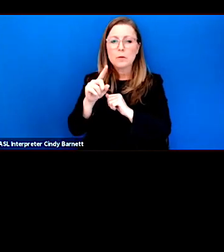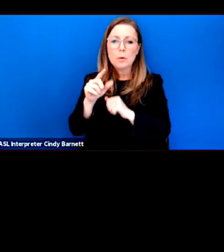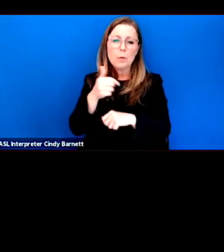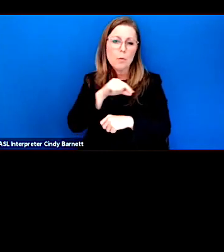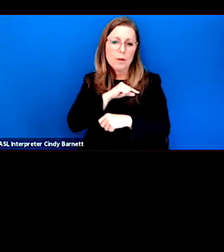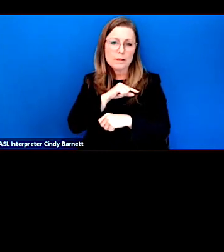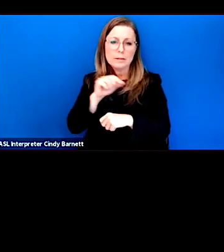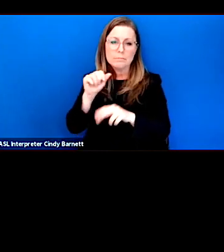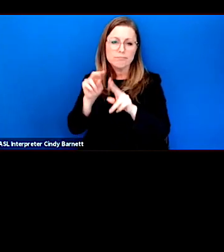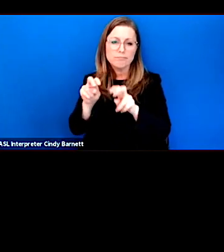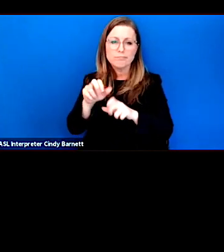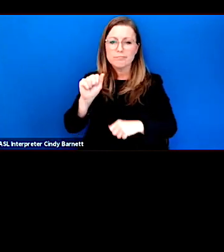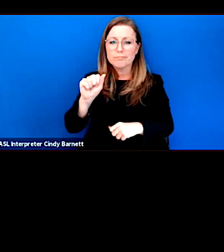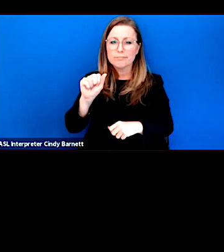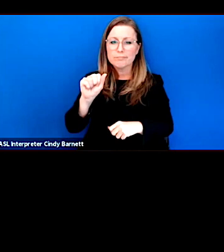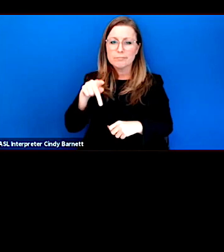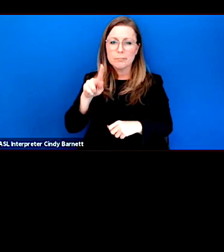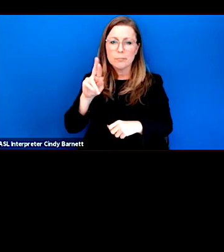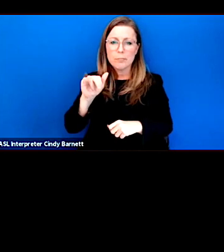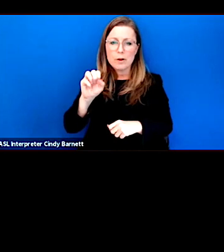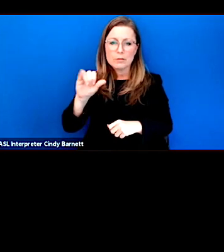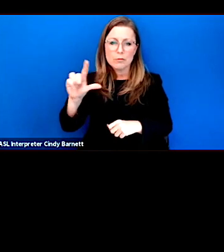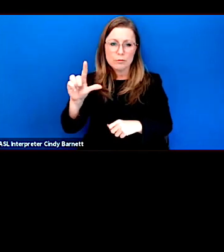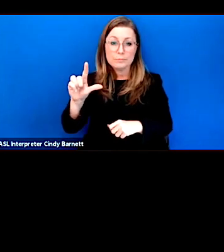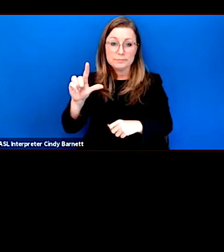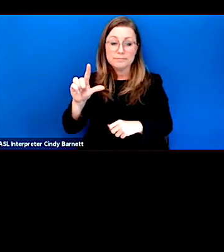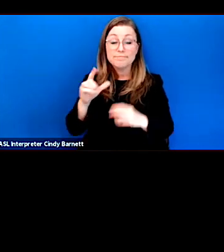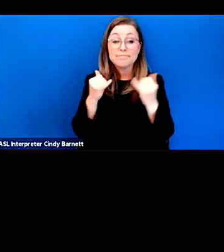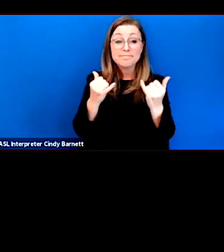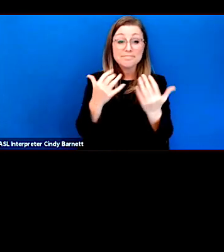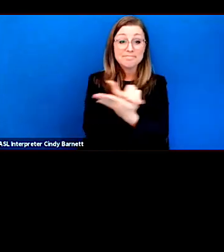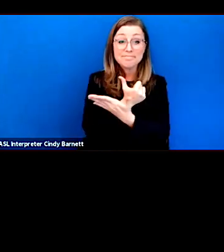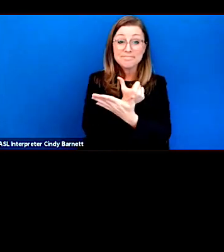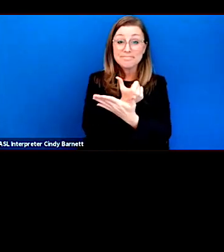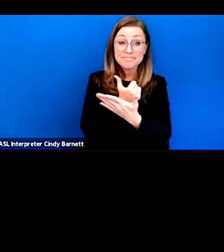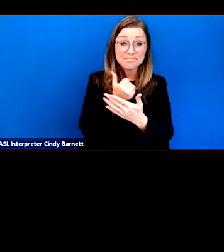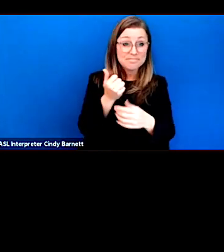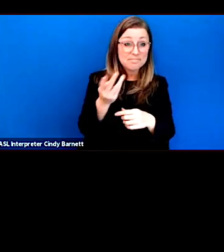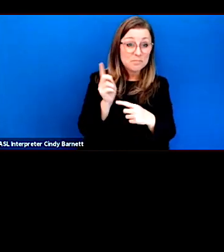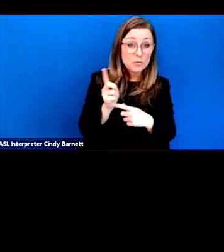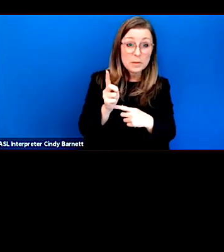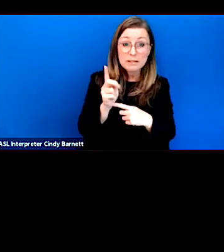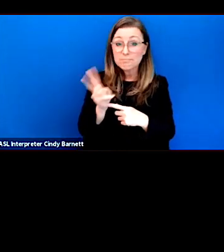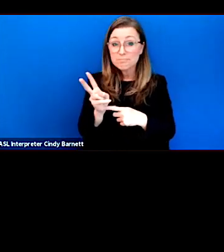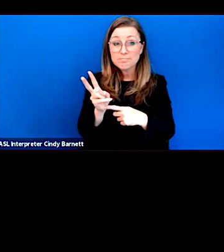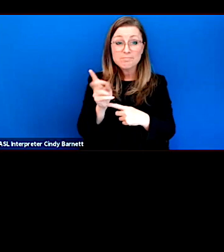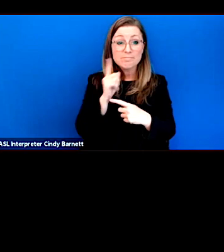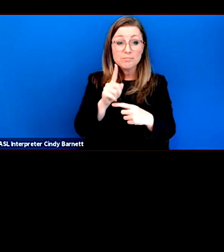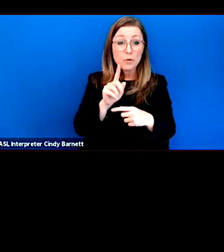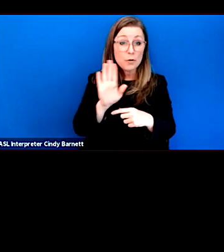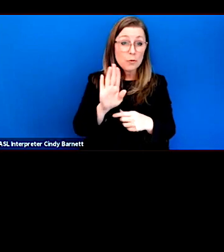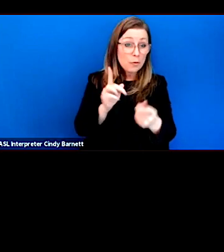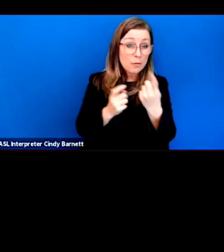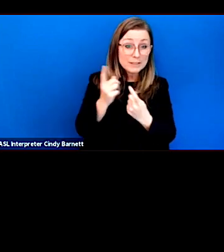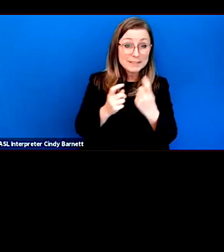minutes to answer some of the questions from the audience. George, what are some questions arising from the Q&A? Great,